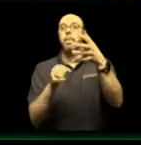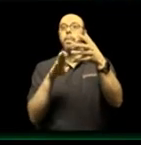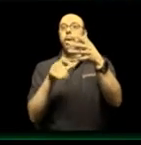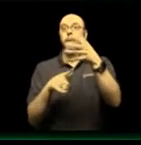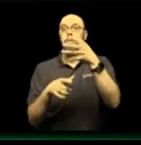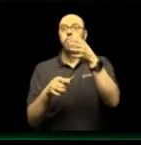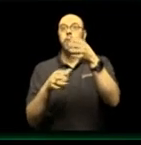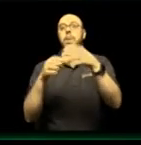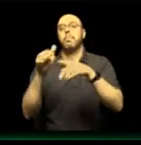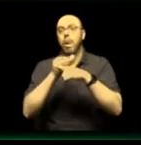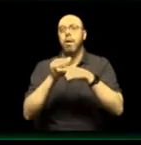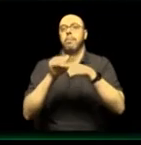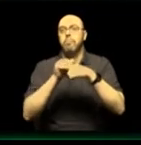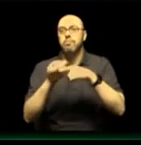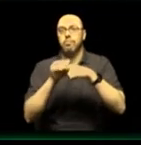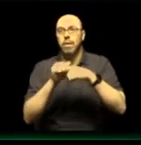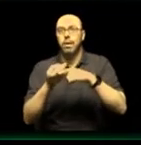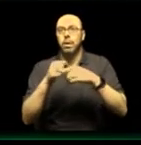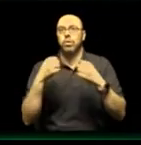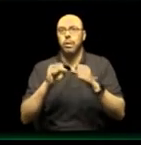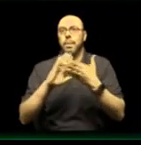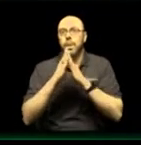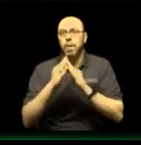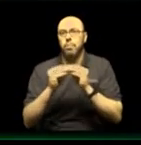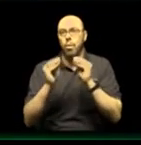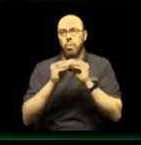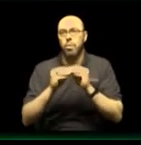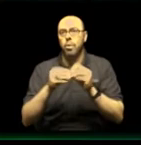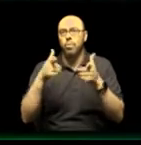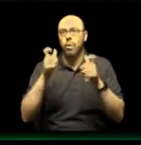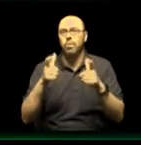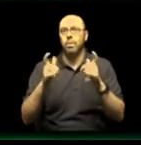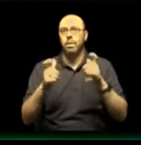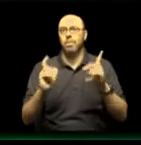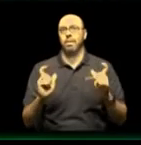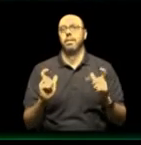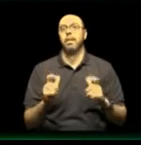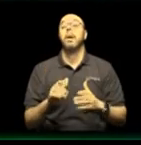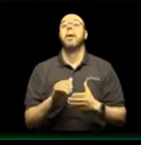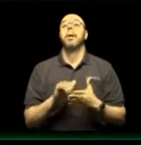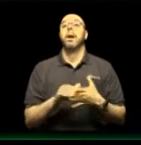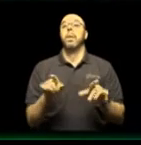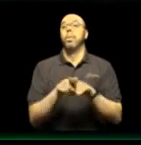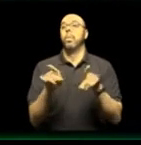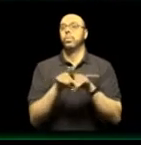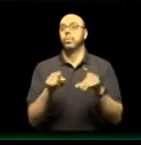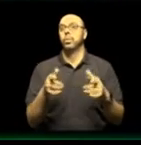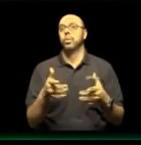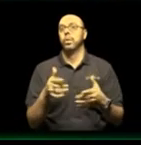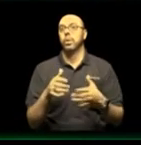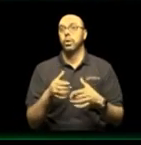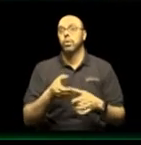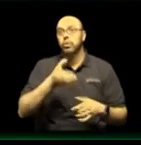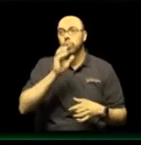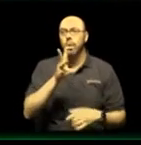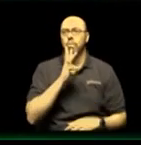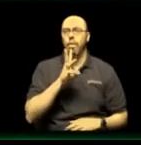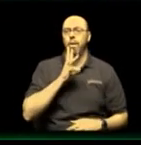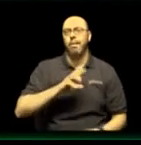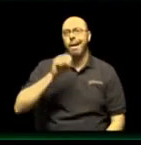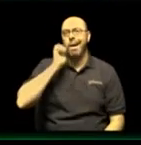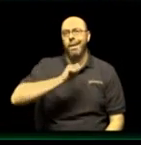practice, your time goes quicker and quicker. And also, drink water every